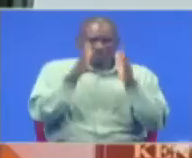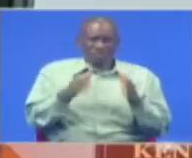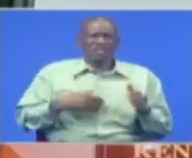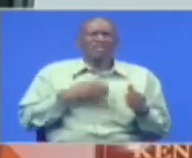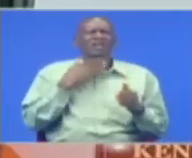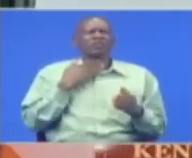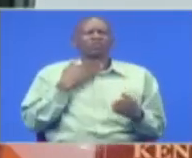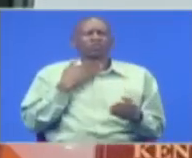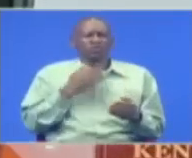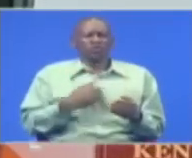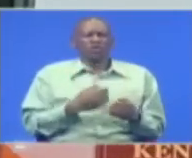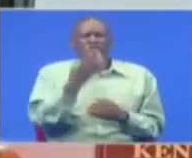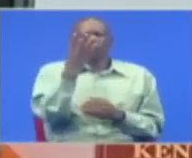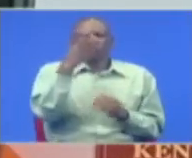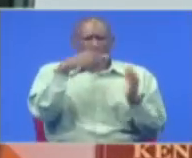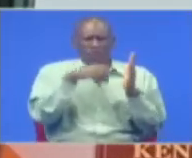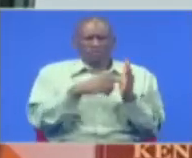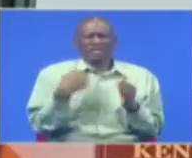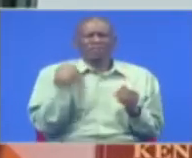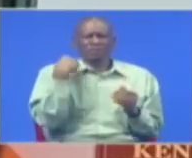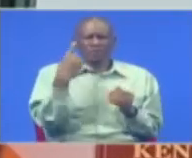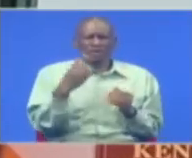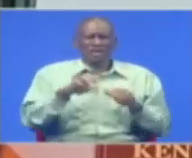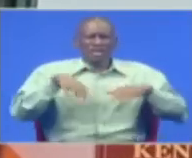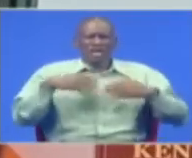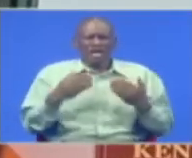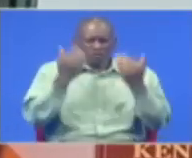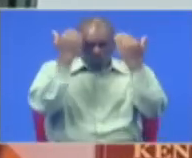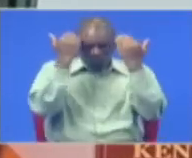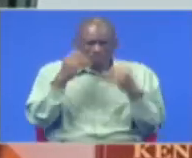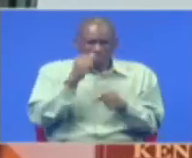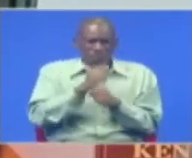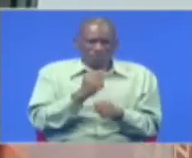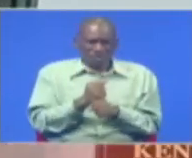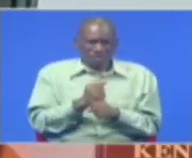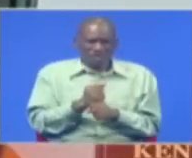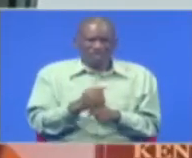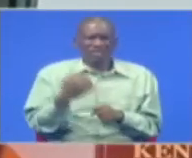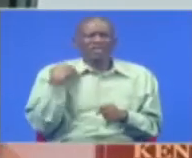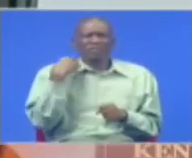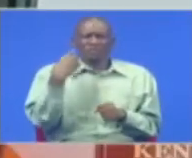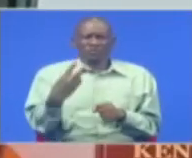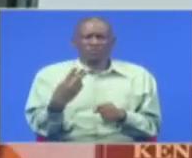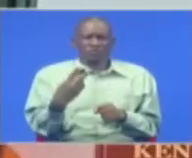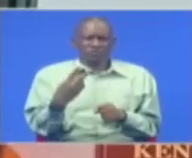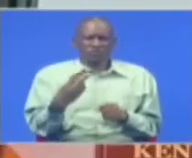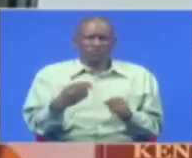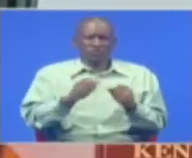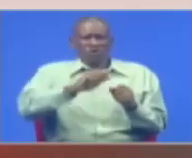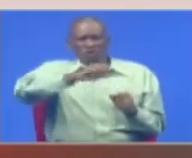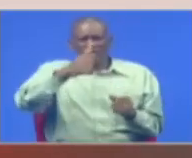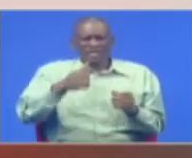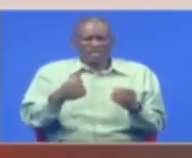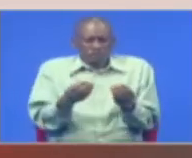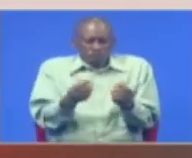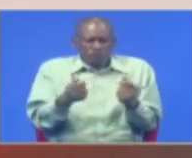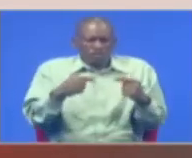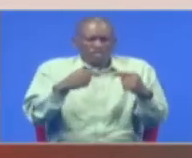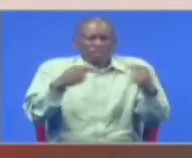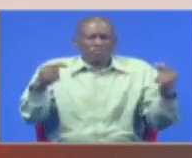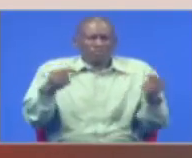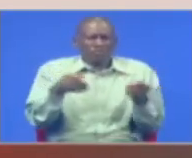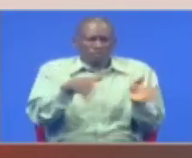package 4 points. Number one, how does the judiciary work? Number two, alternative dispute resolution